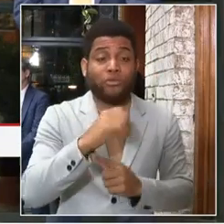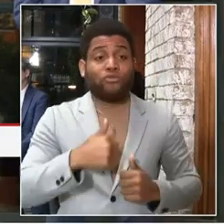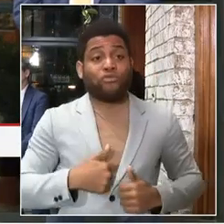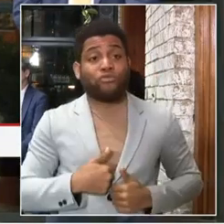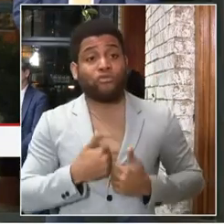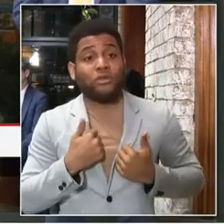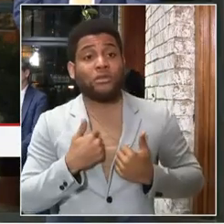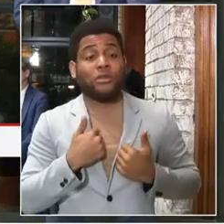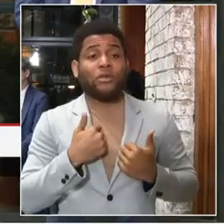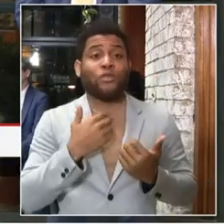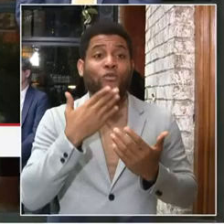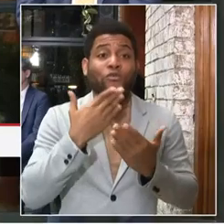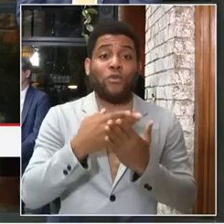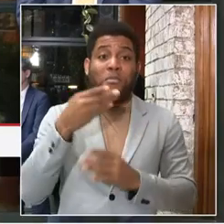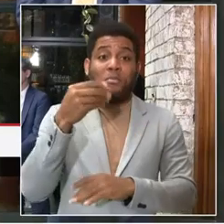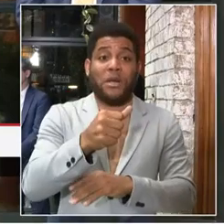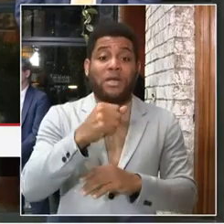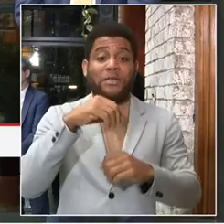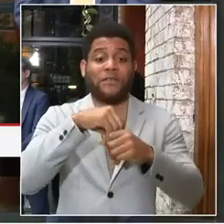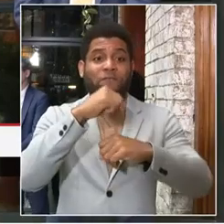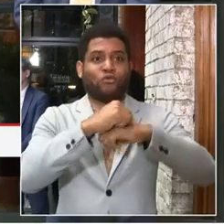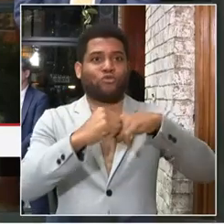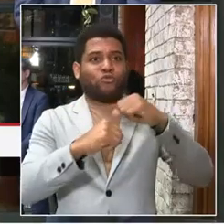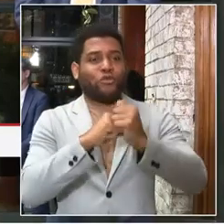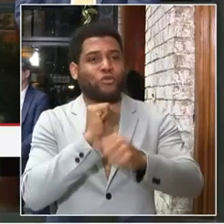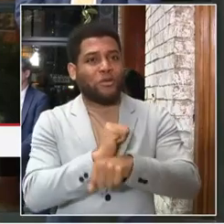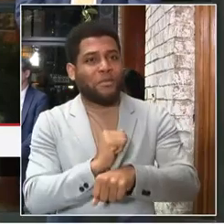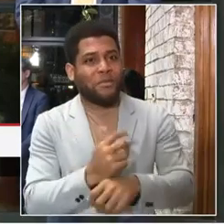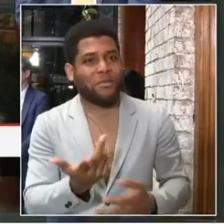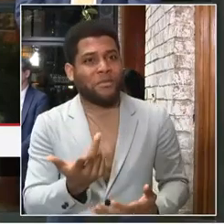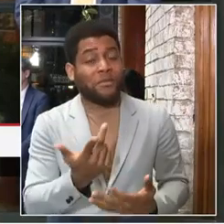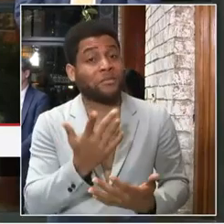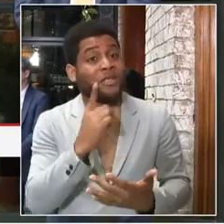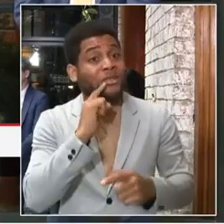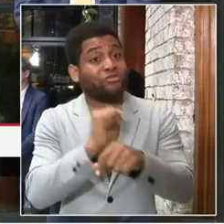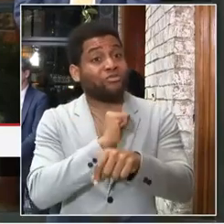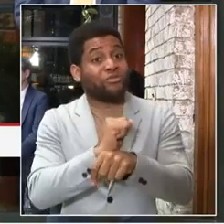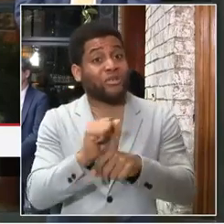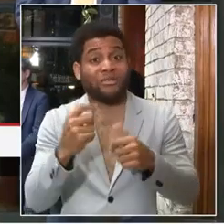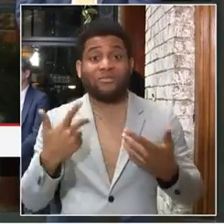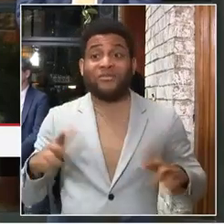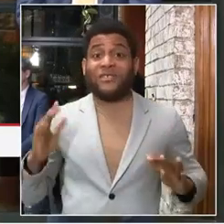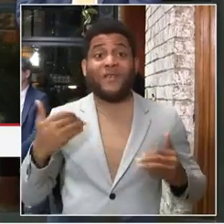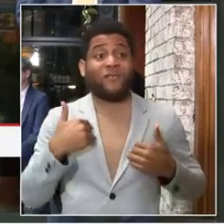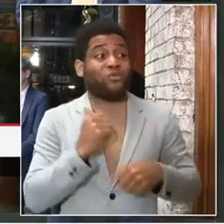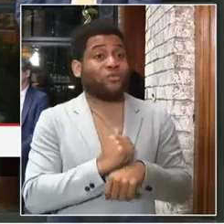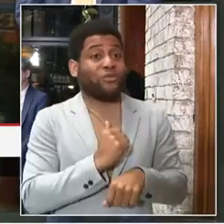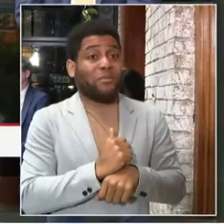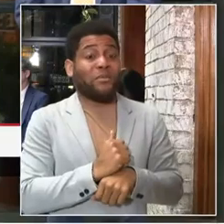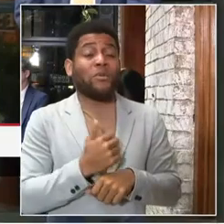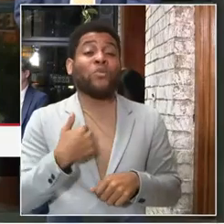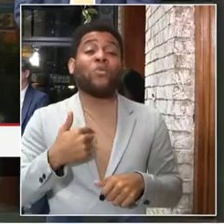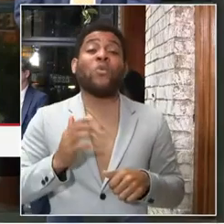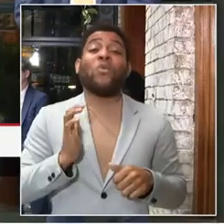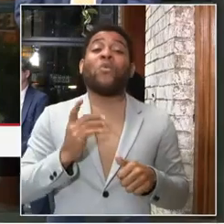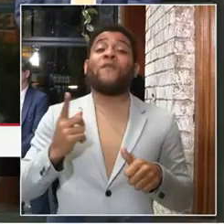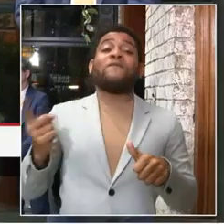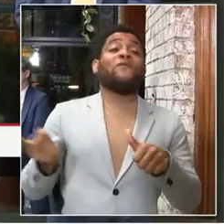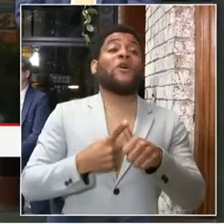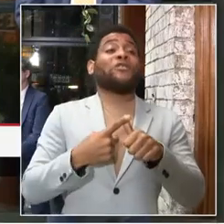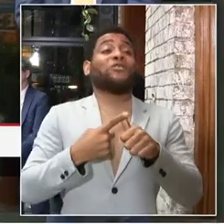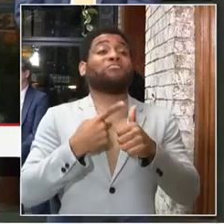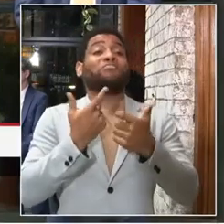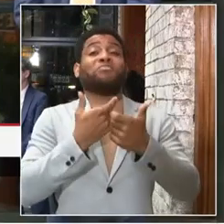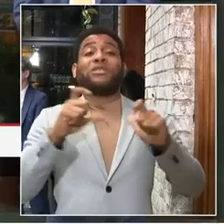infrastructure jobs, and they're actually jobs at the end. We're very proud that we were among the first major cities to make sure that